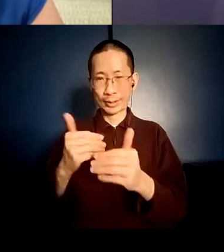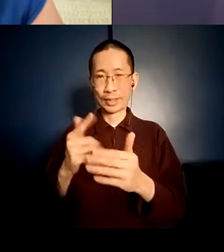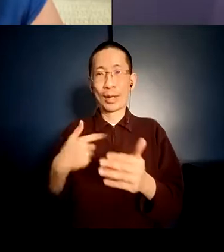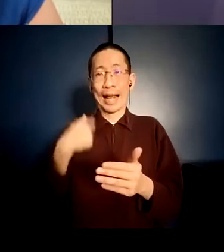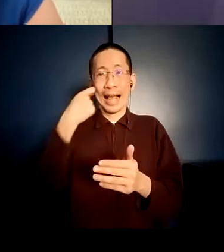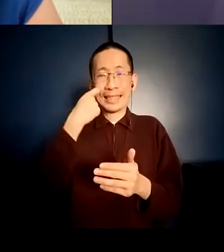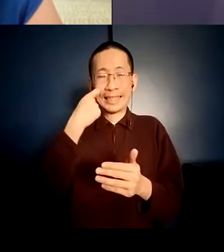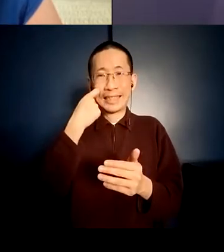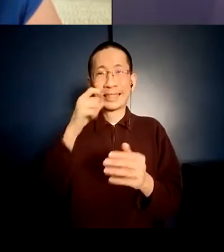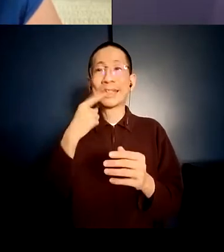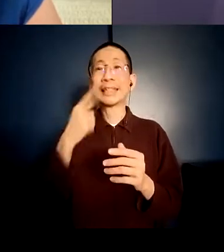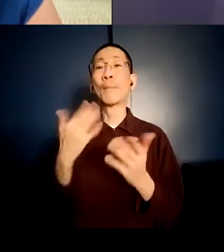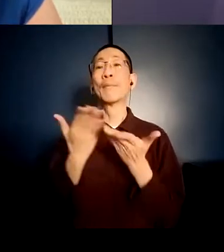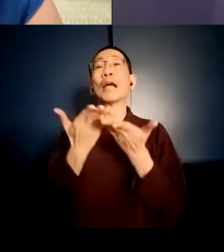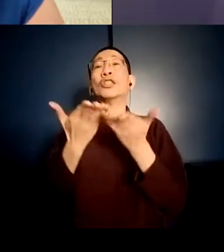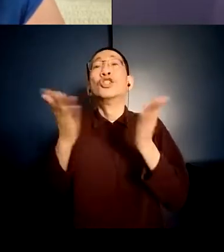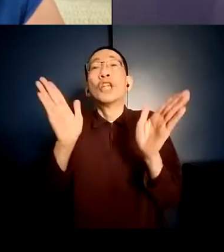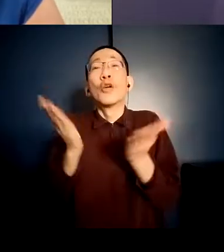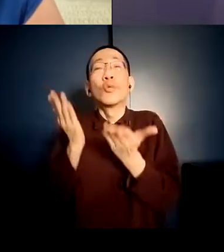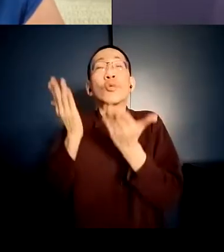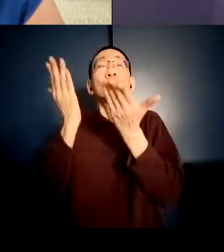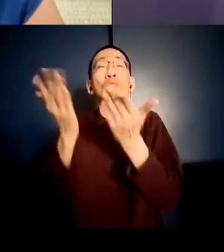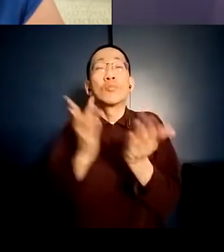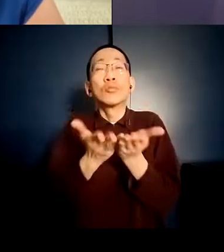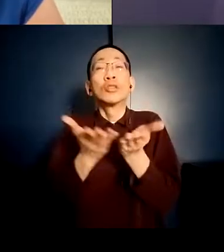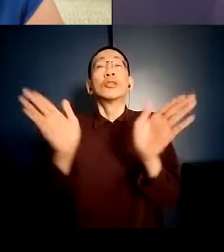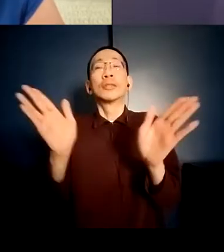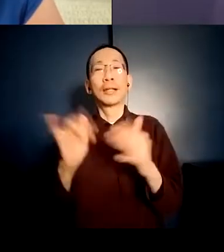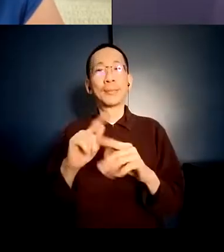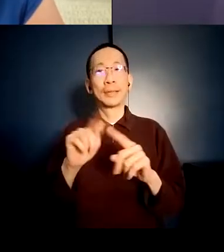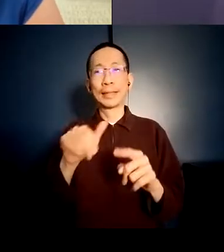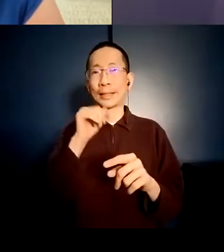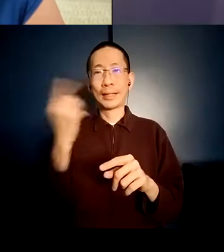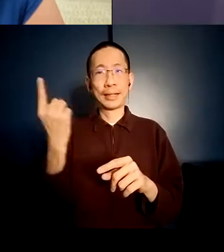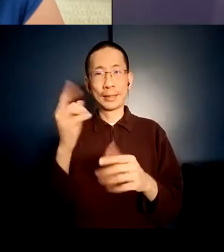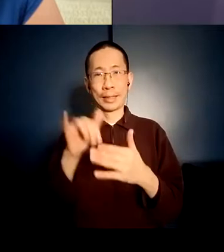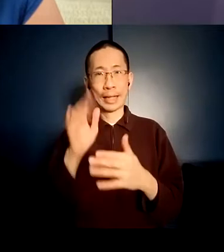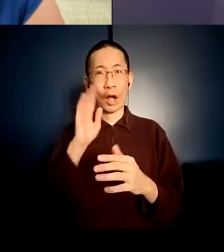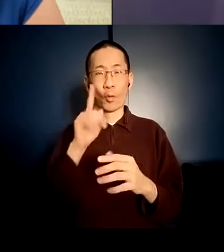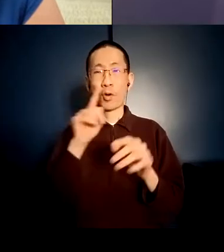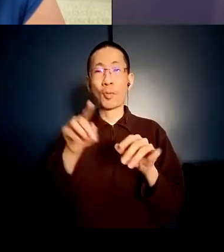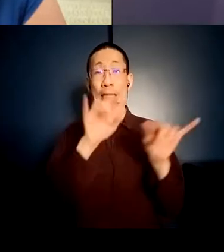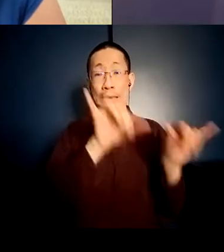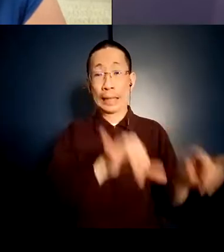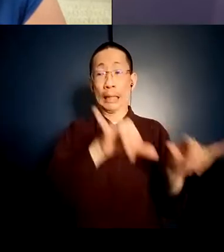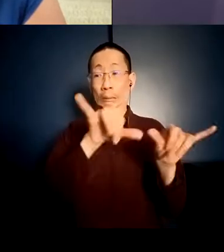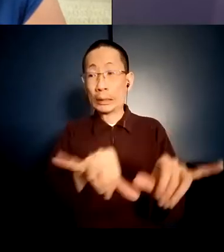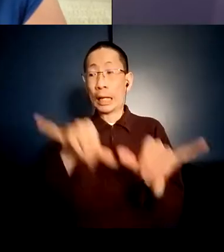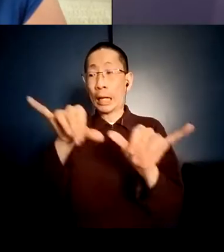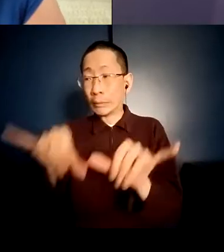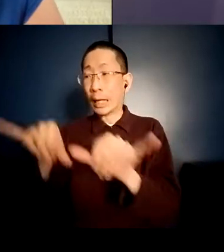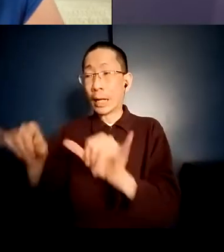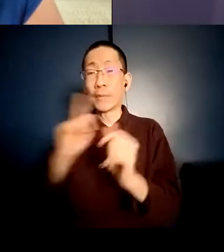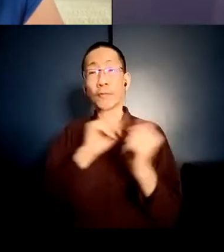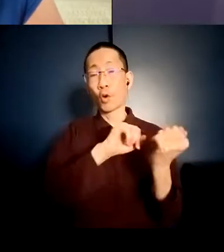my general approach. That's not something that is going to be the same necessarily for every